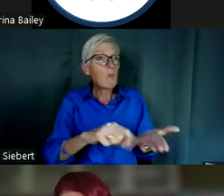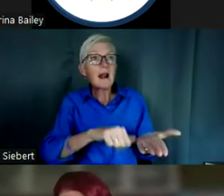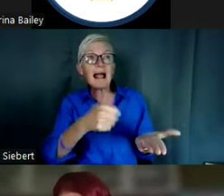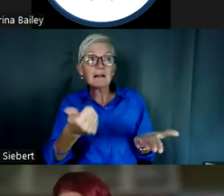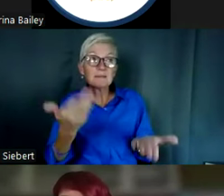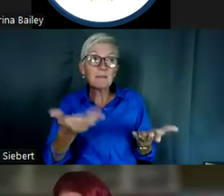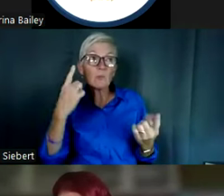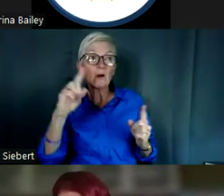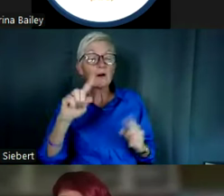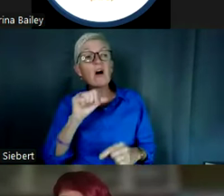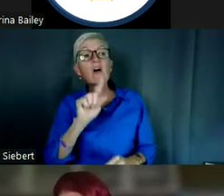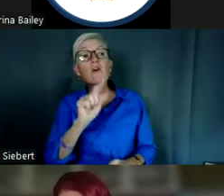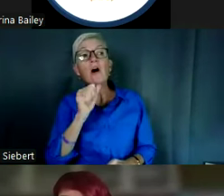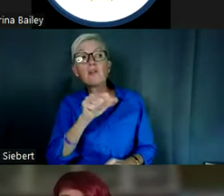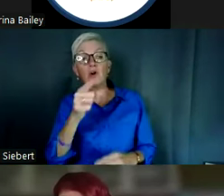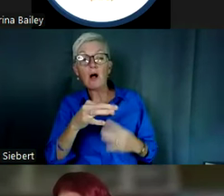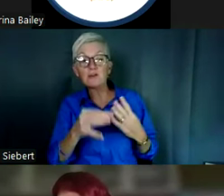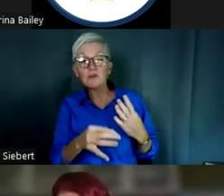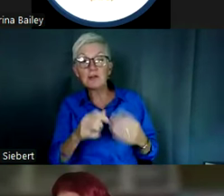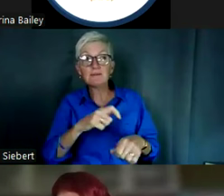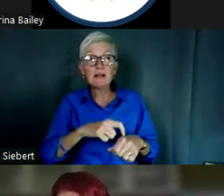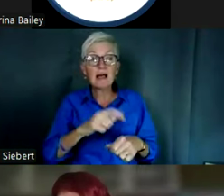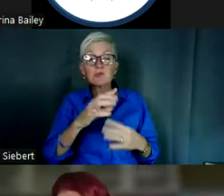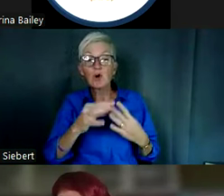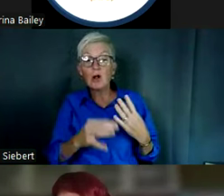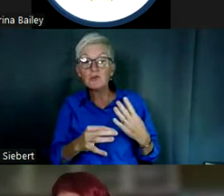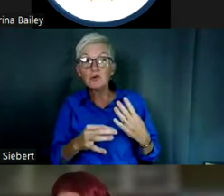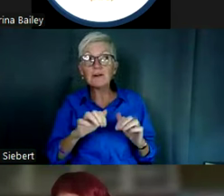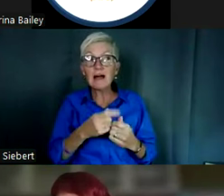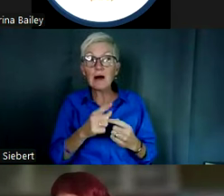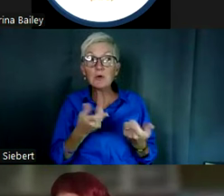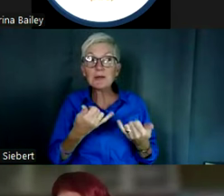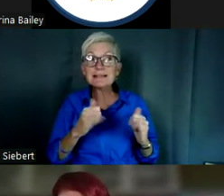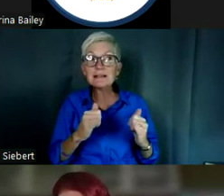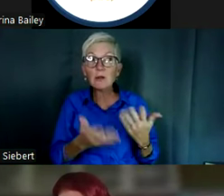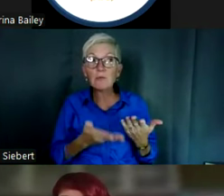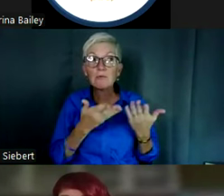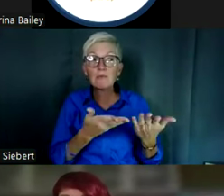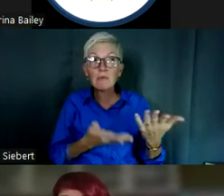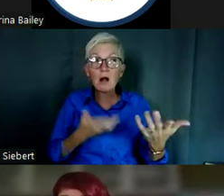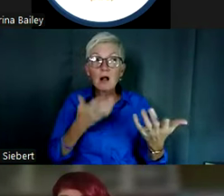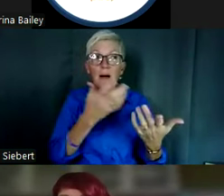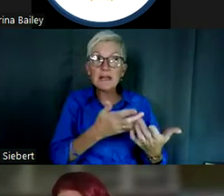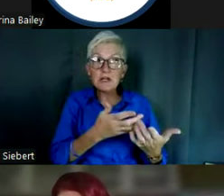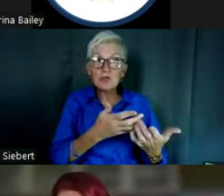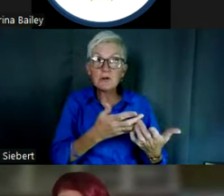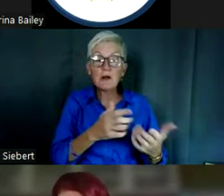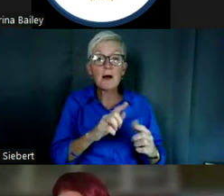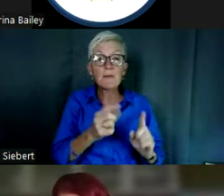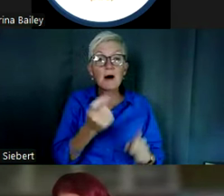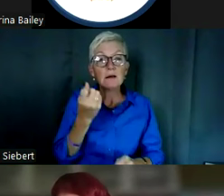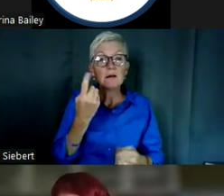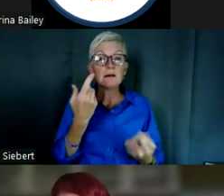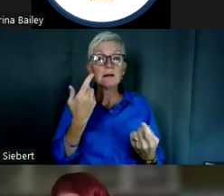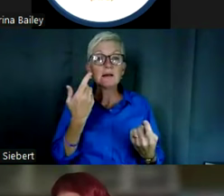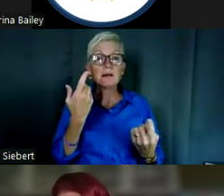there other alternative times or alternatives in relationship to how you could still accommodate that person, but have it still work